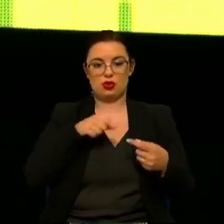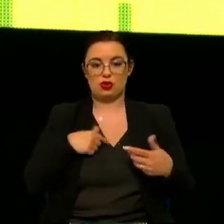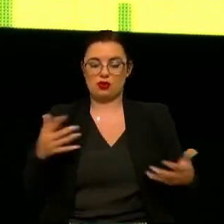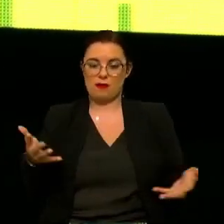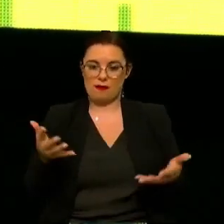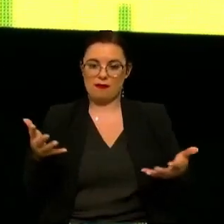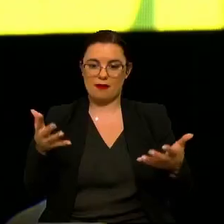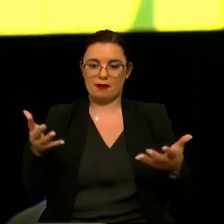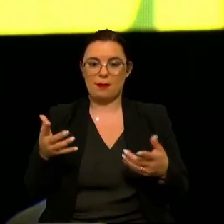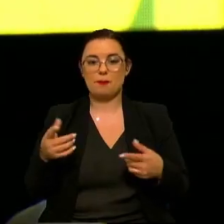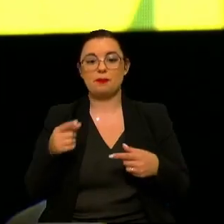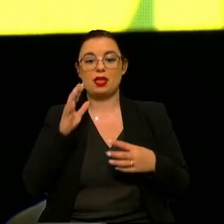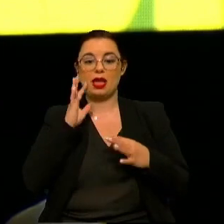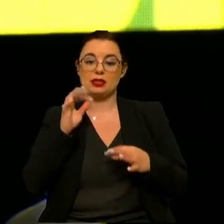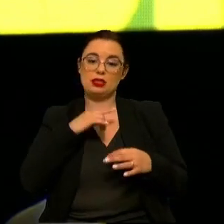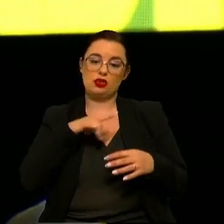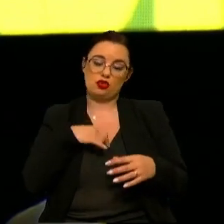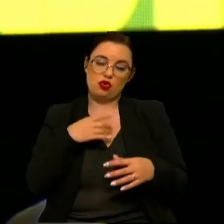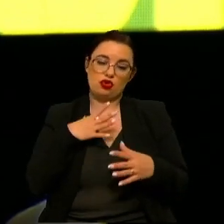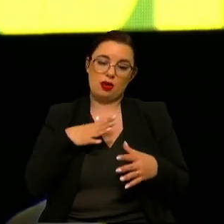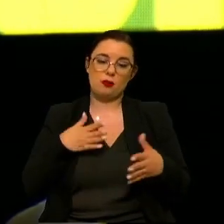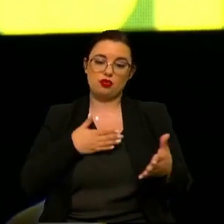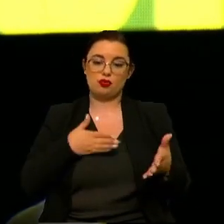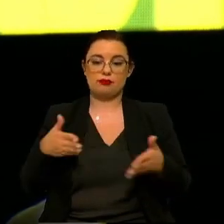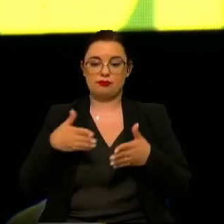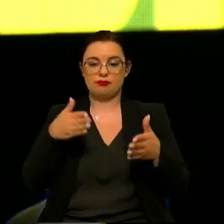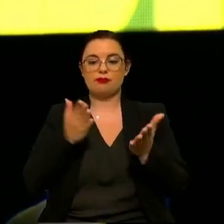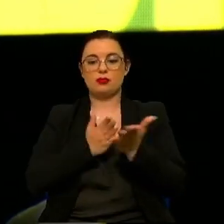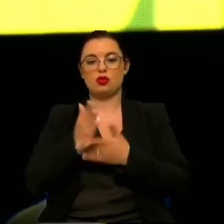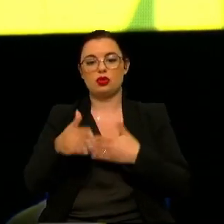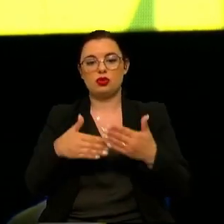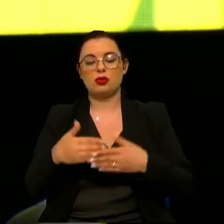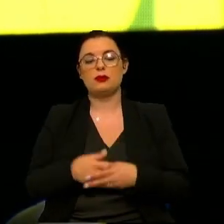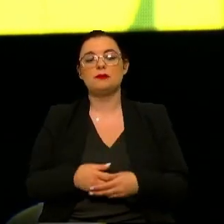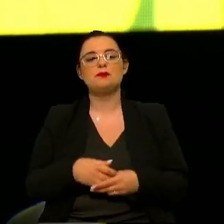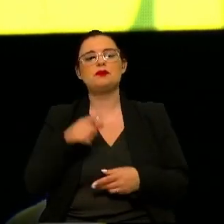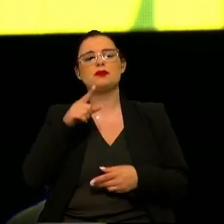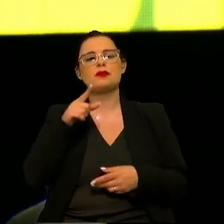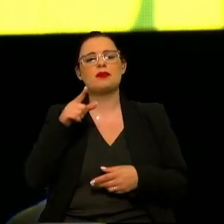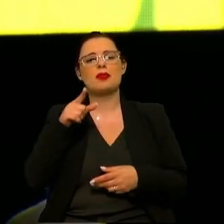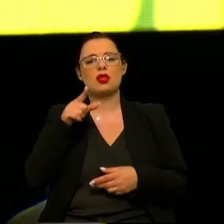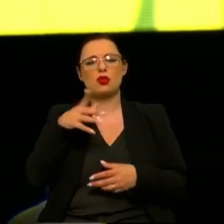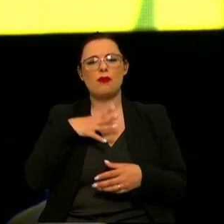This is what we are promoting, and this is what we want